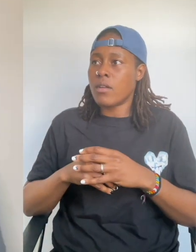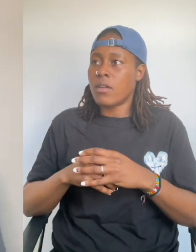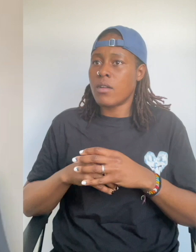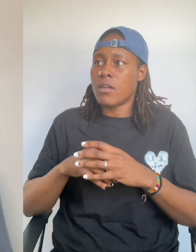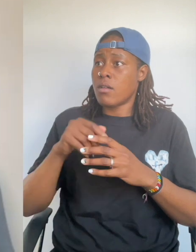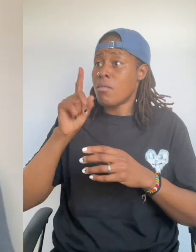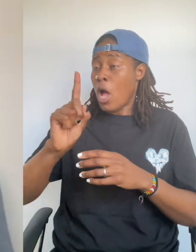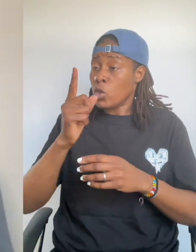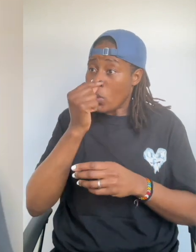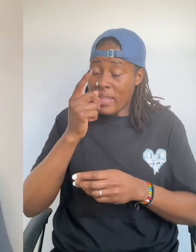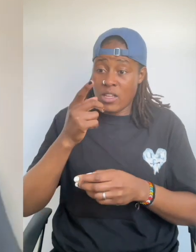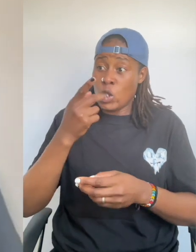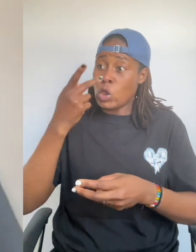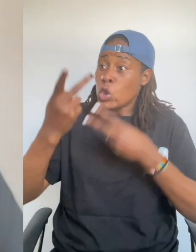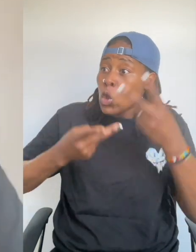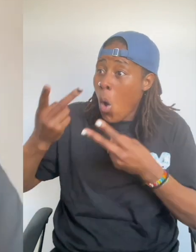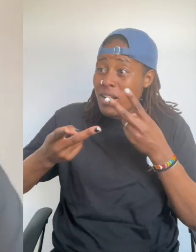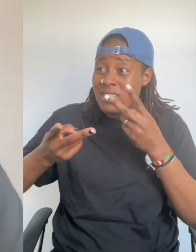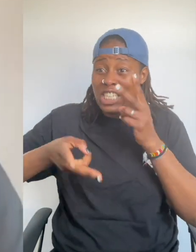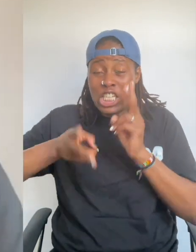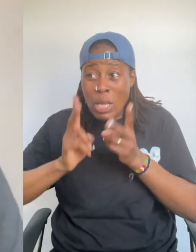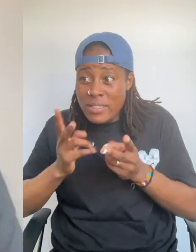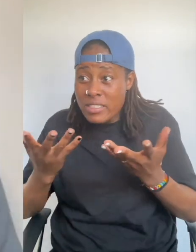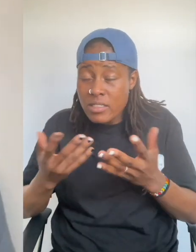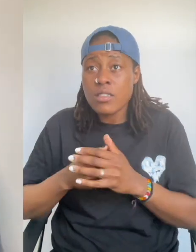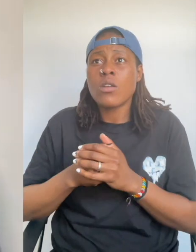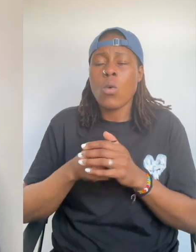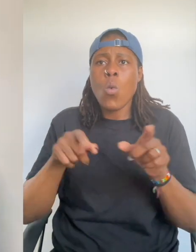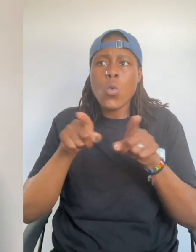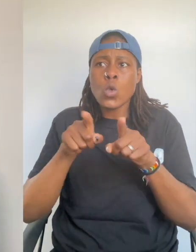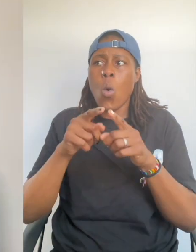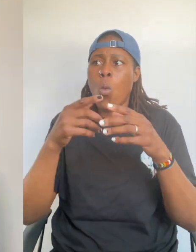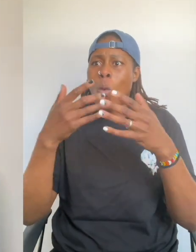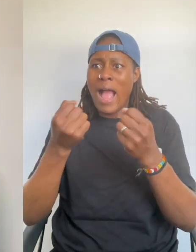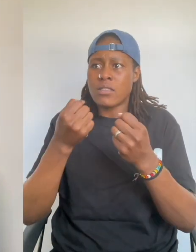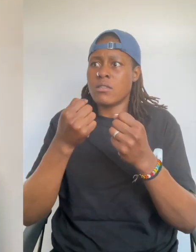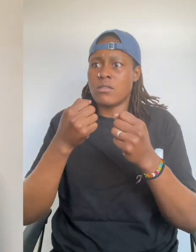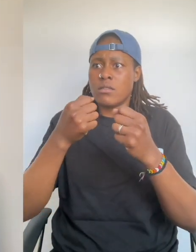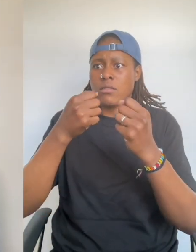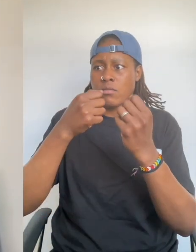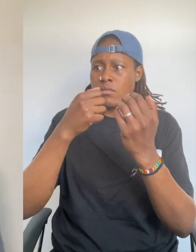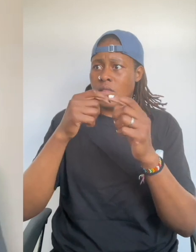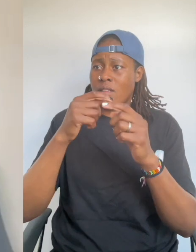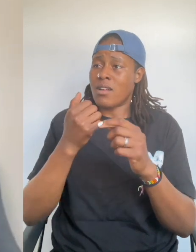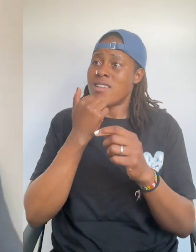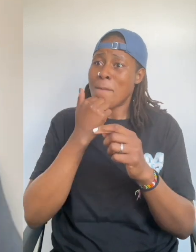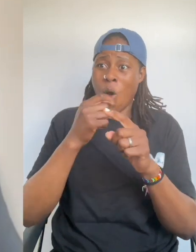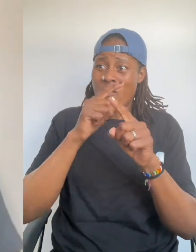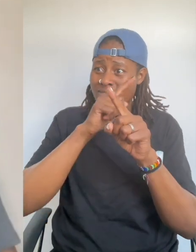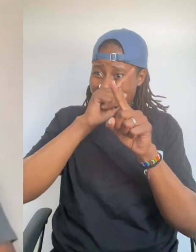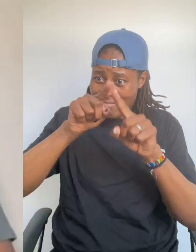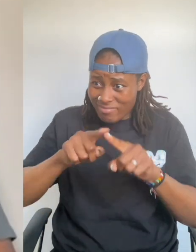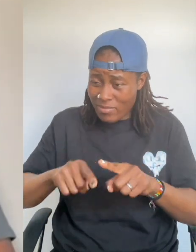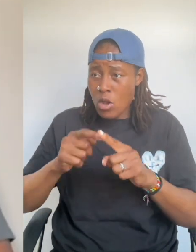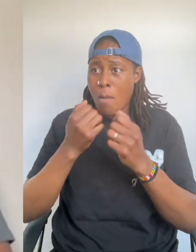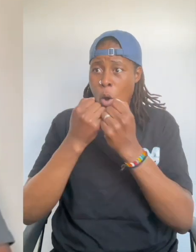could be interpreting songs, for instance, and obviously we had the undercard. So essentially what